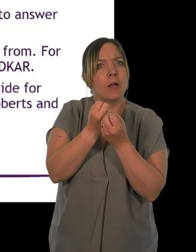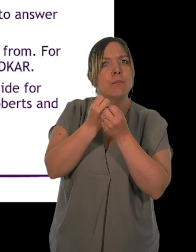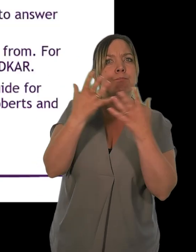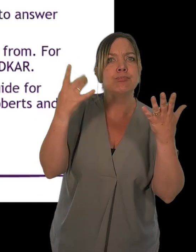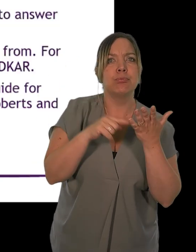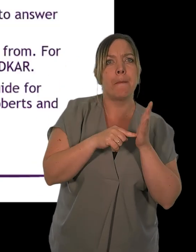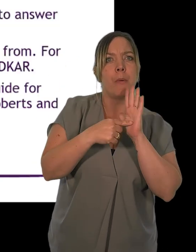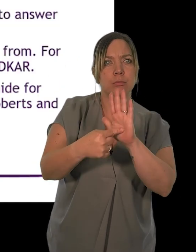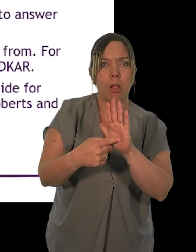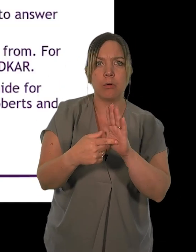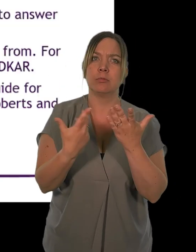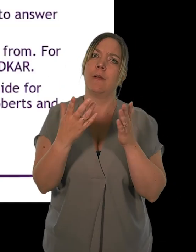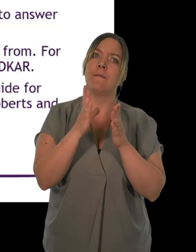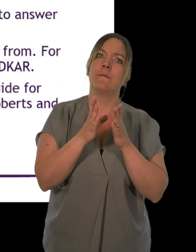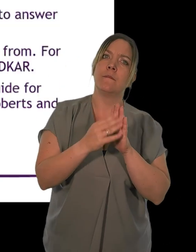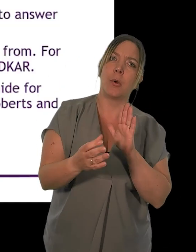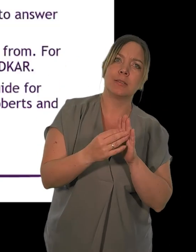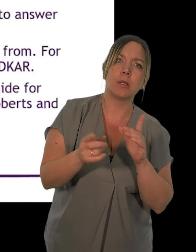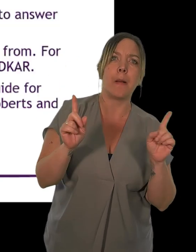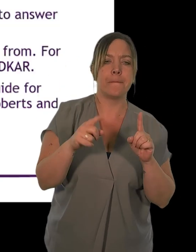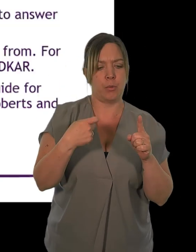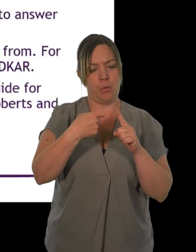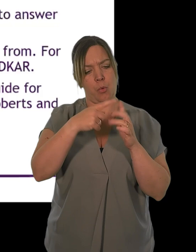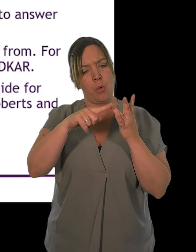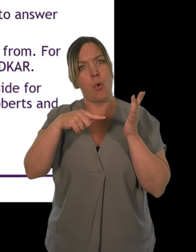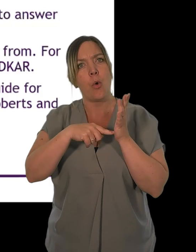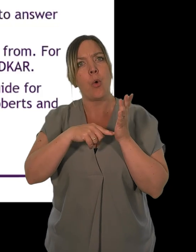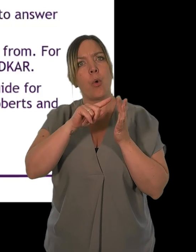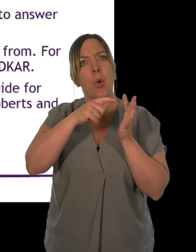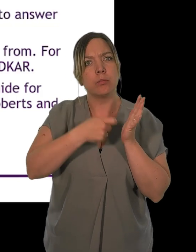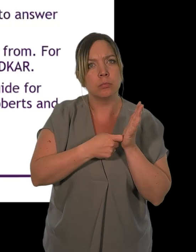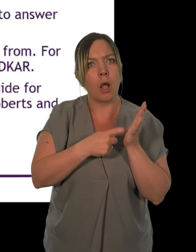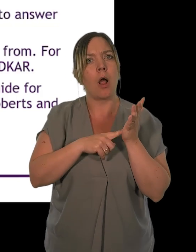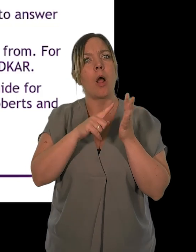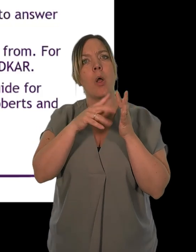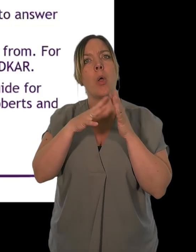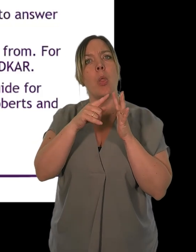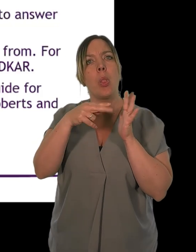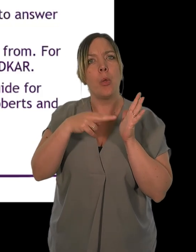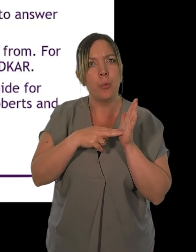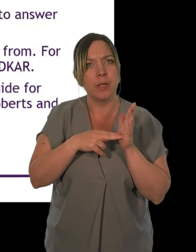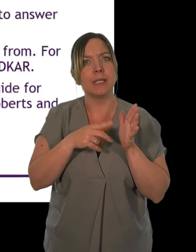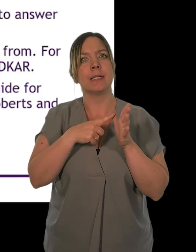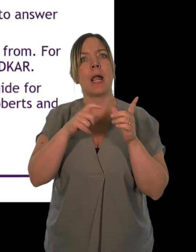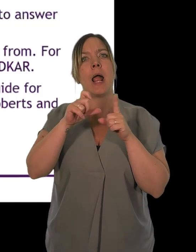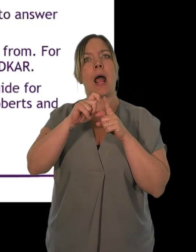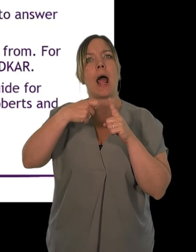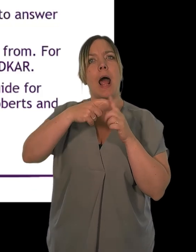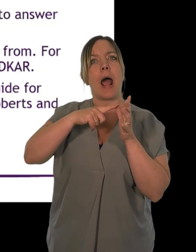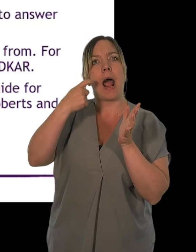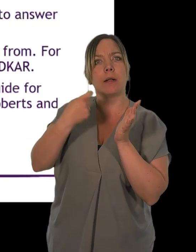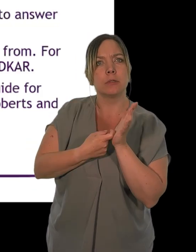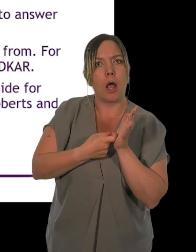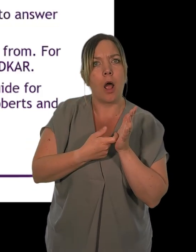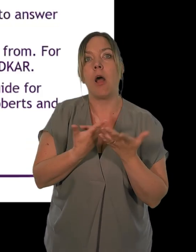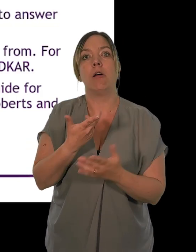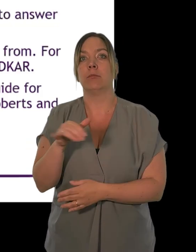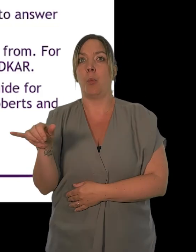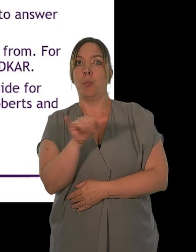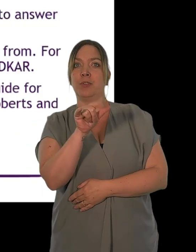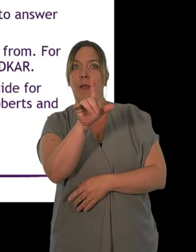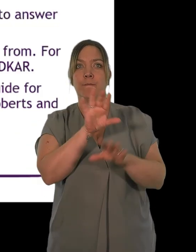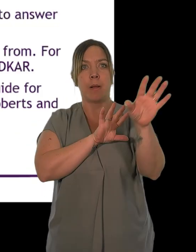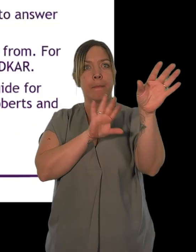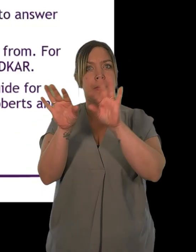include a reference or references to show where you read about the model or models in your answer. A good starting place for